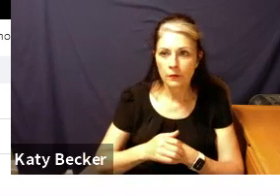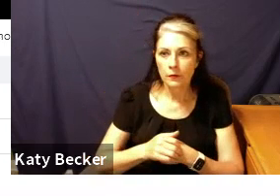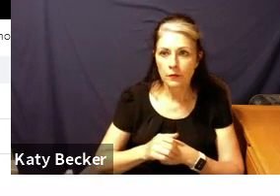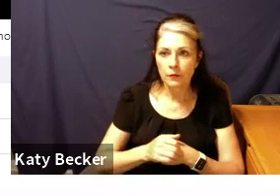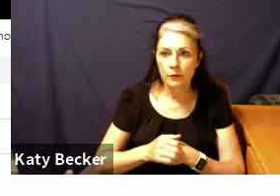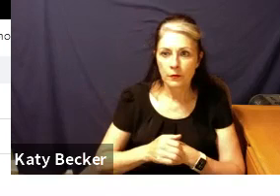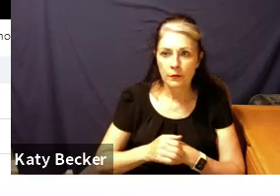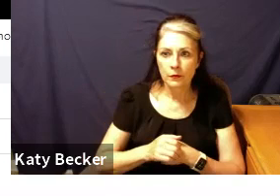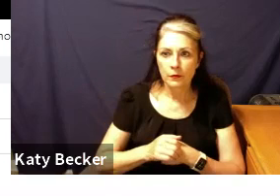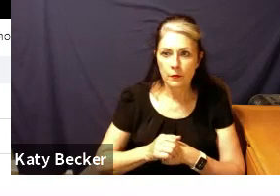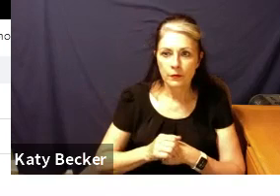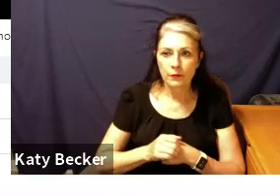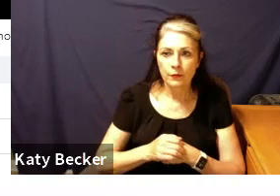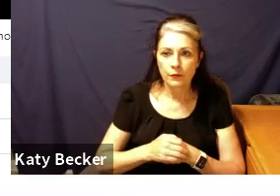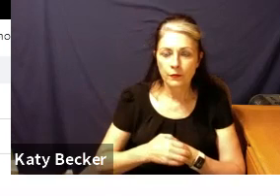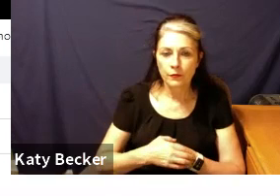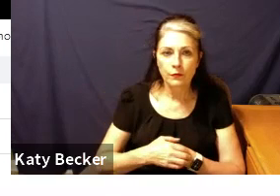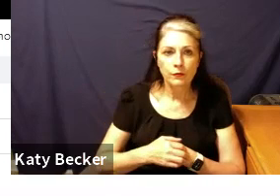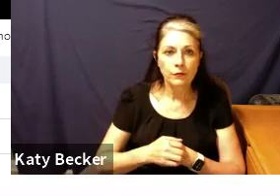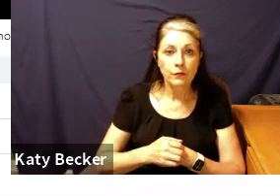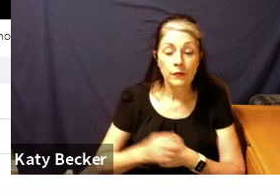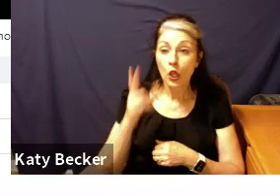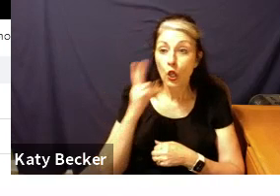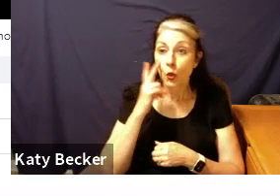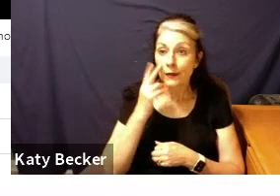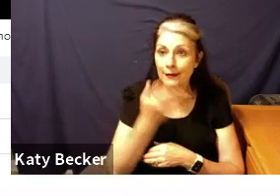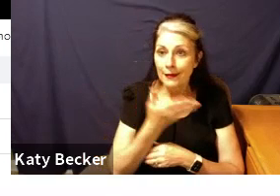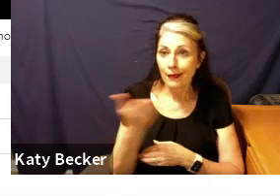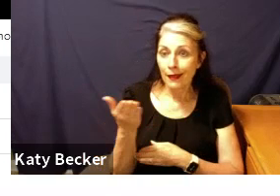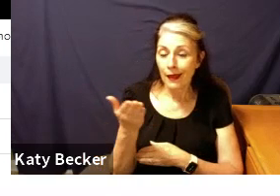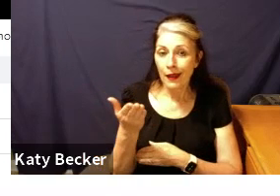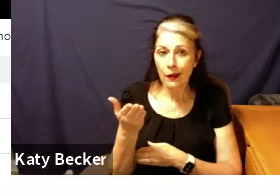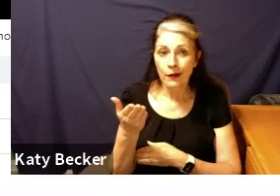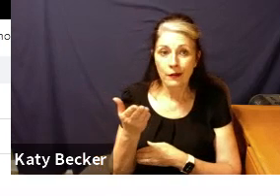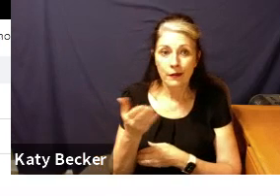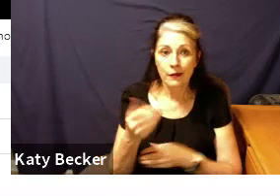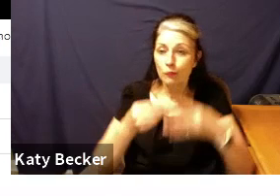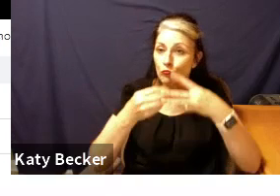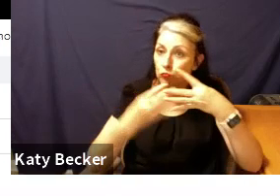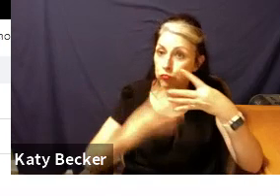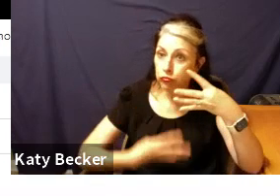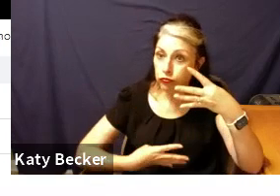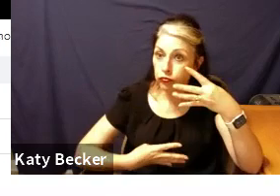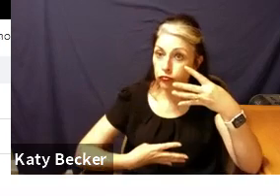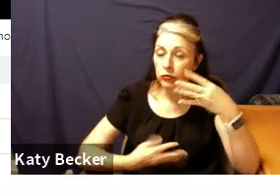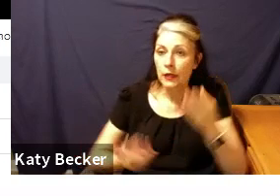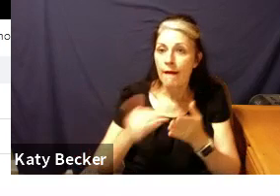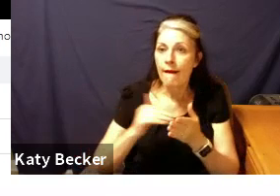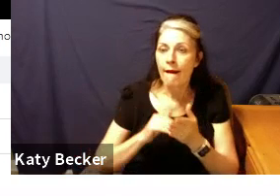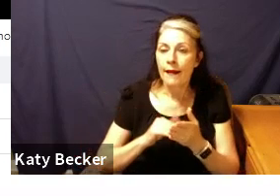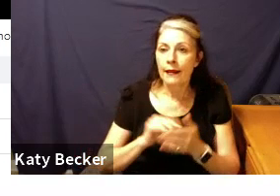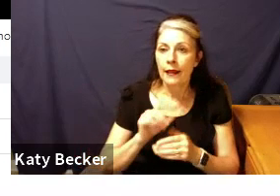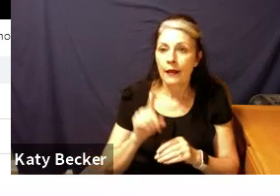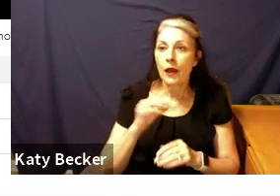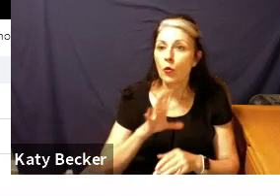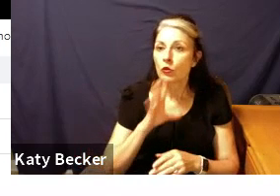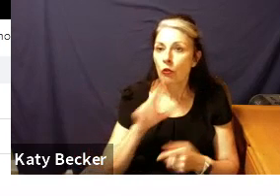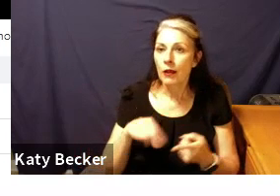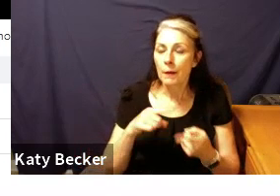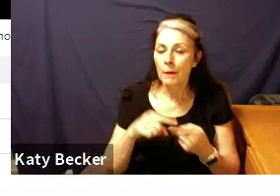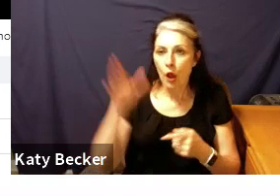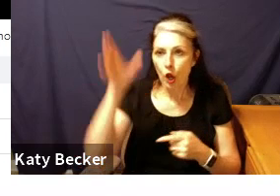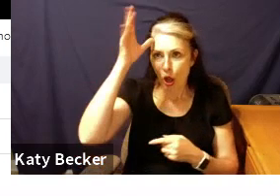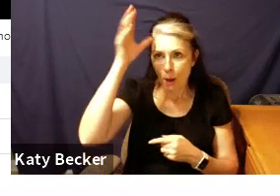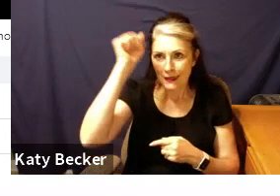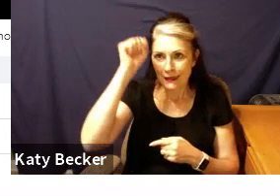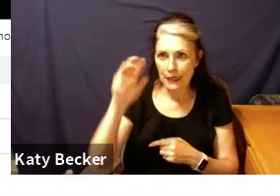go, click right there. Thank you so much. Okay, so as you can see, there's a whole bunch of stuff here. Again, one thing I want to mention is Commonsense